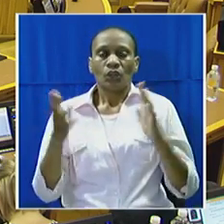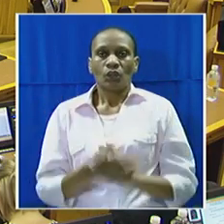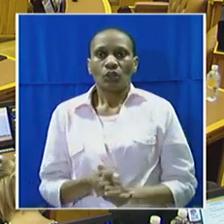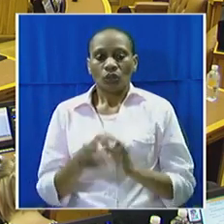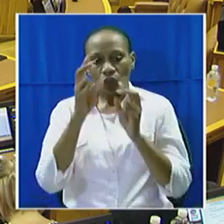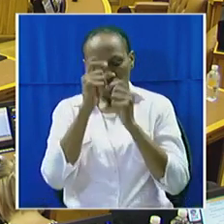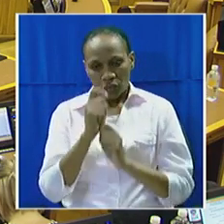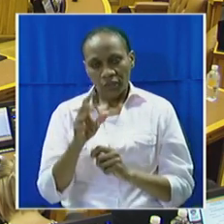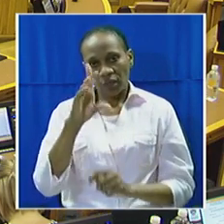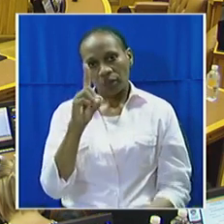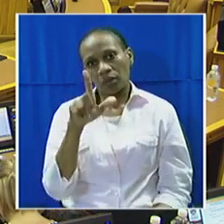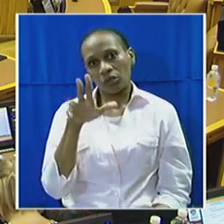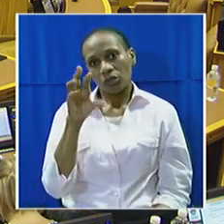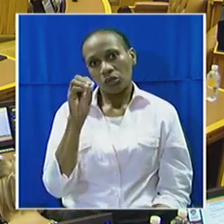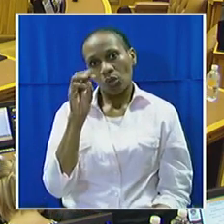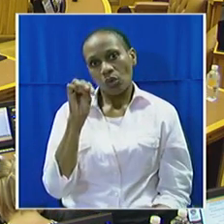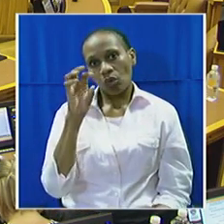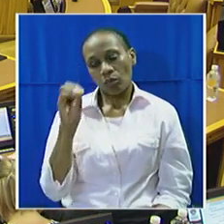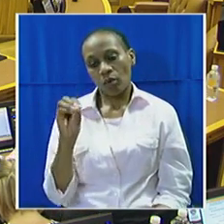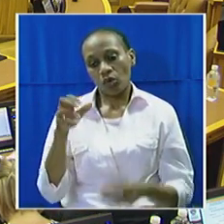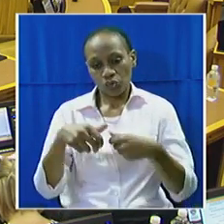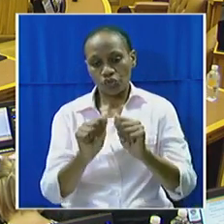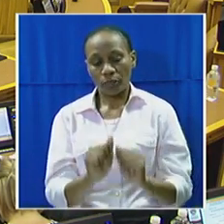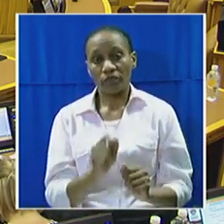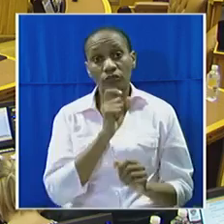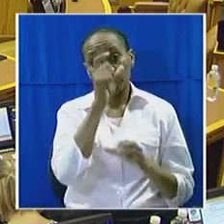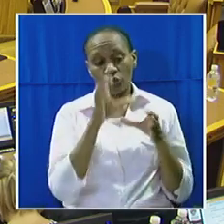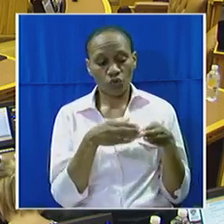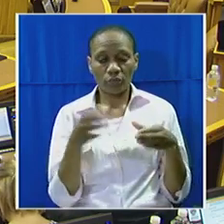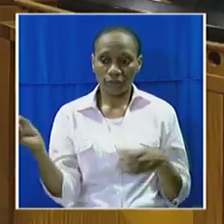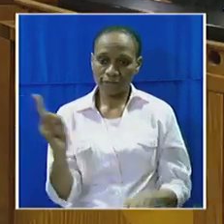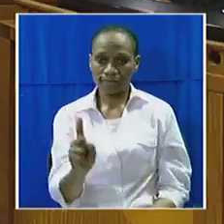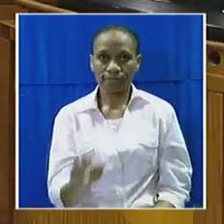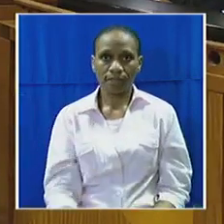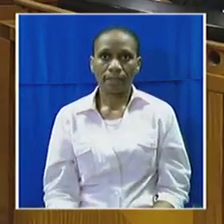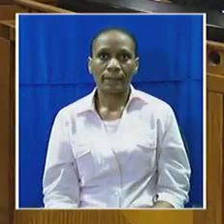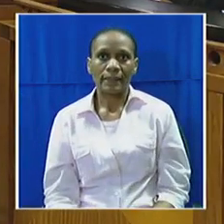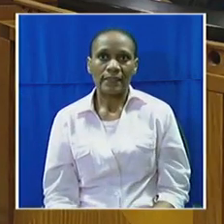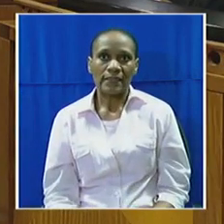Honorable Plomo, the chairperson of the Health Committee.